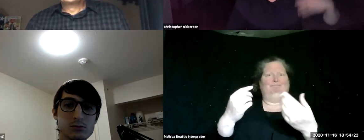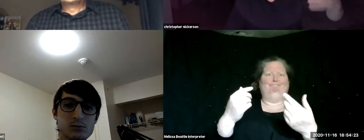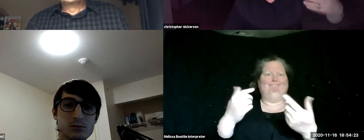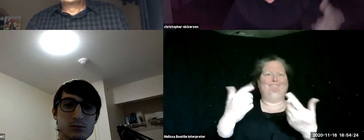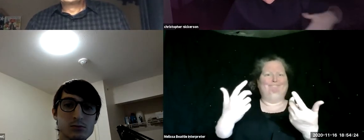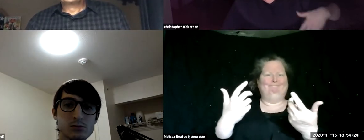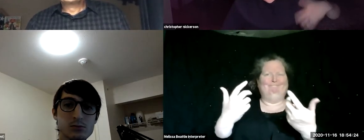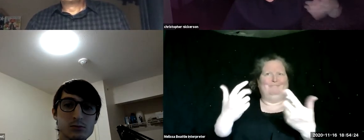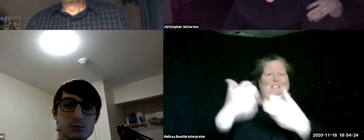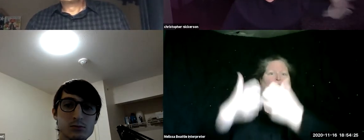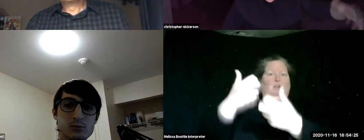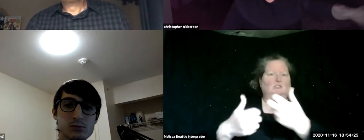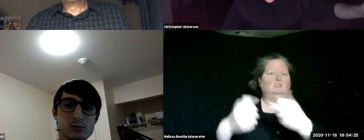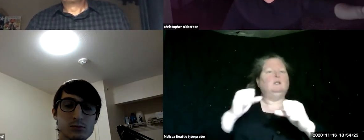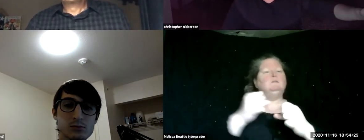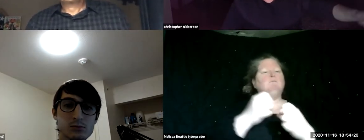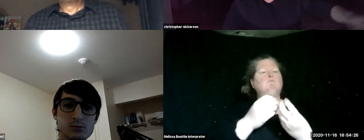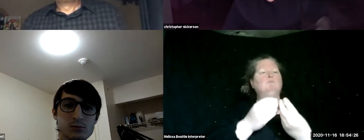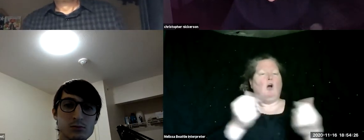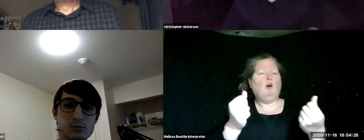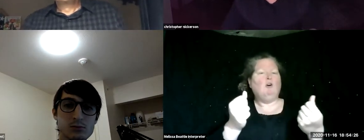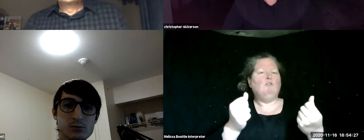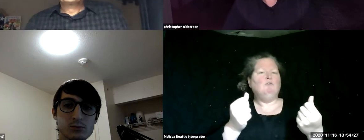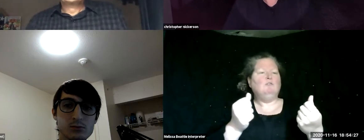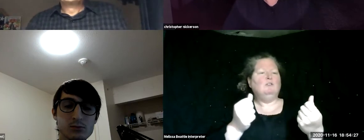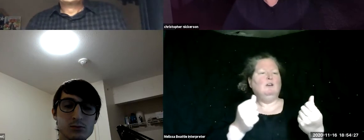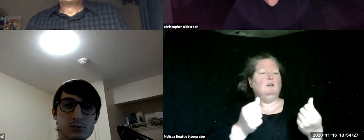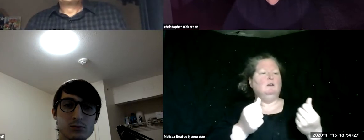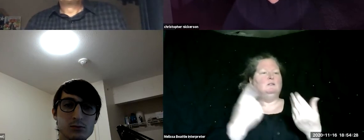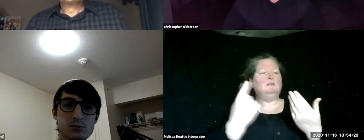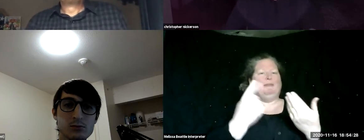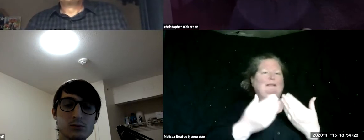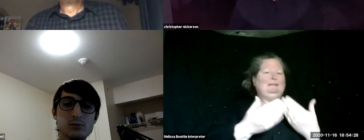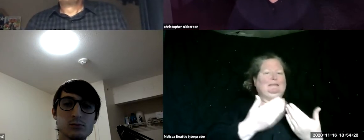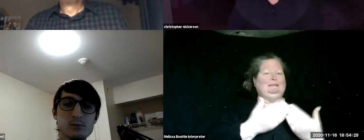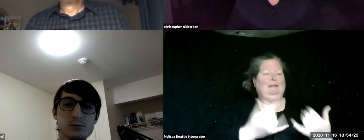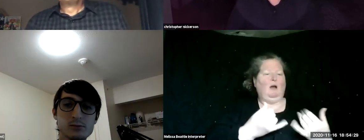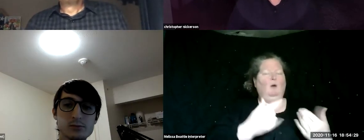you know, that in the future, you know, fine, we'll work towards something more advanced.